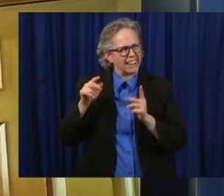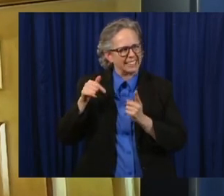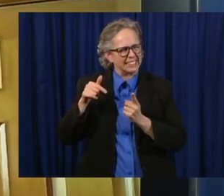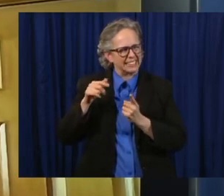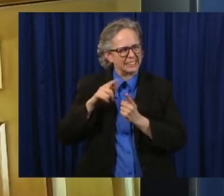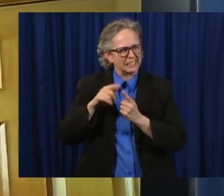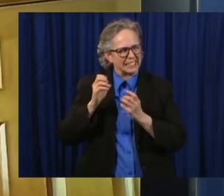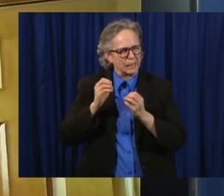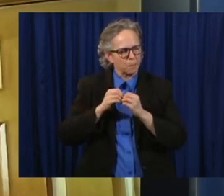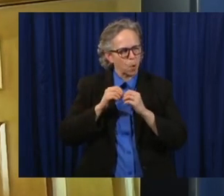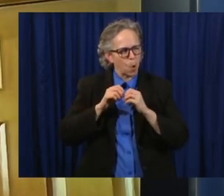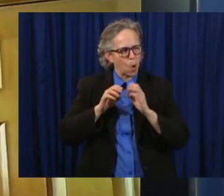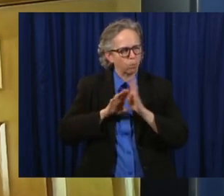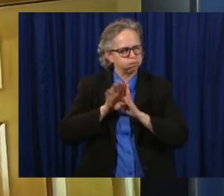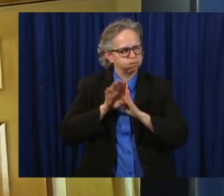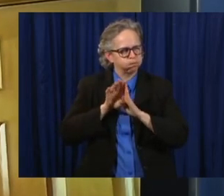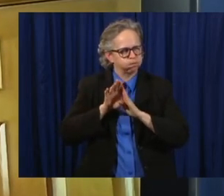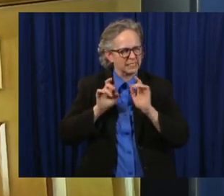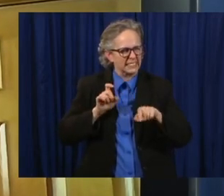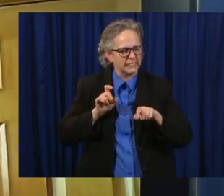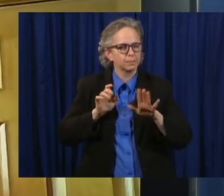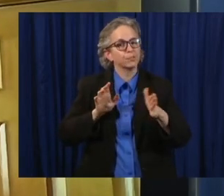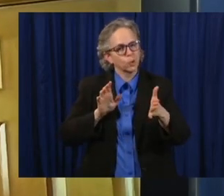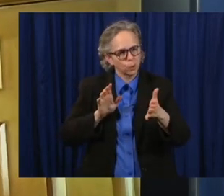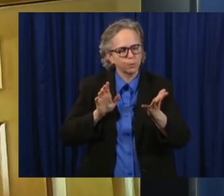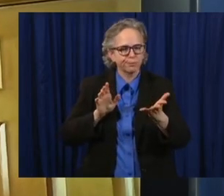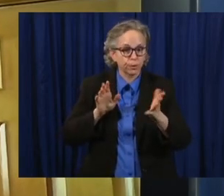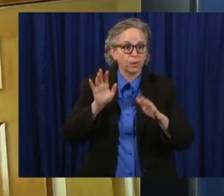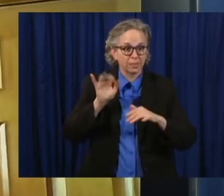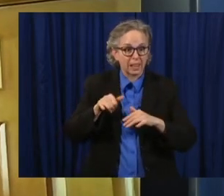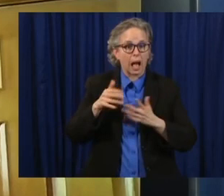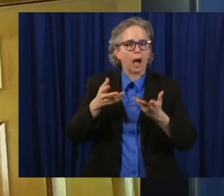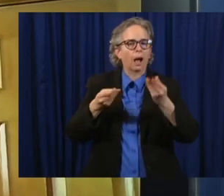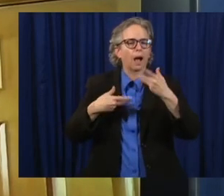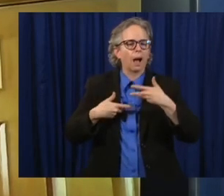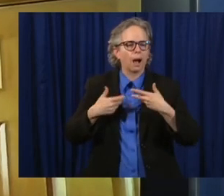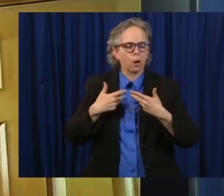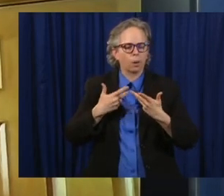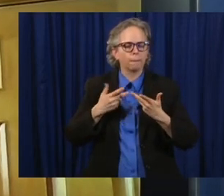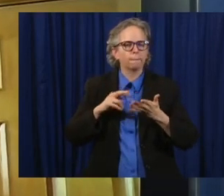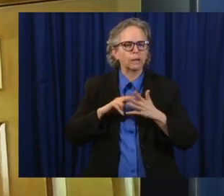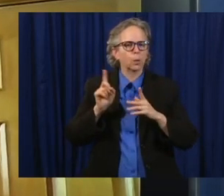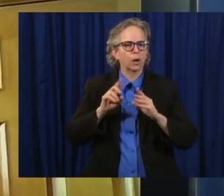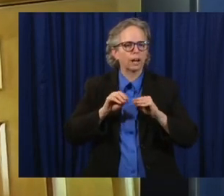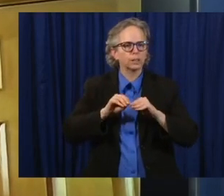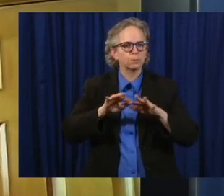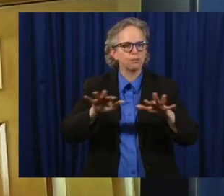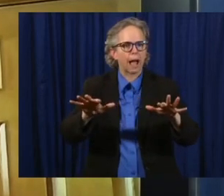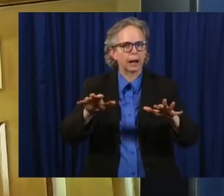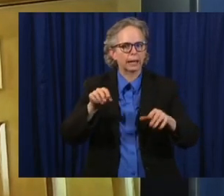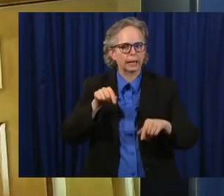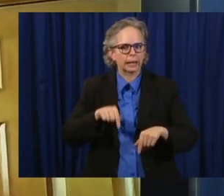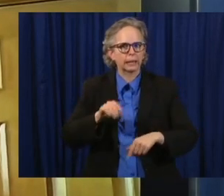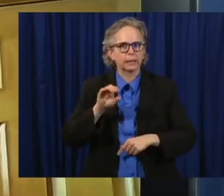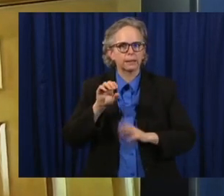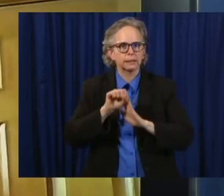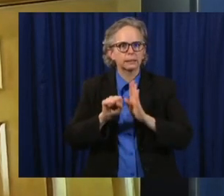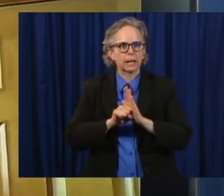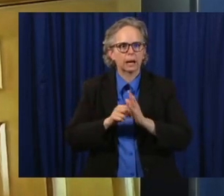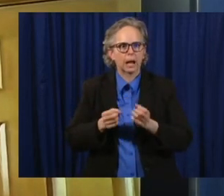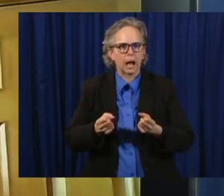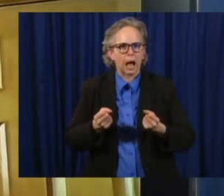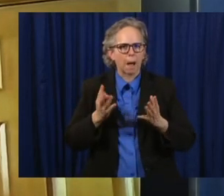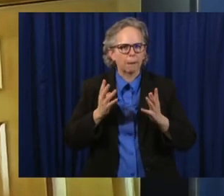for the virus itself. And that gives us an idea about the prevalence in the state and where we are, how many individuals we have